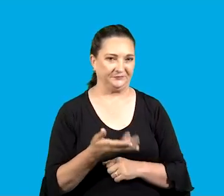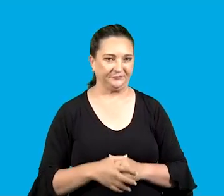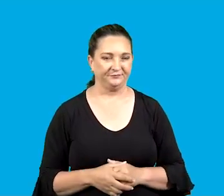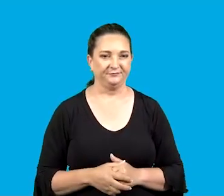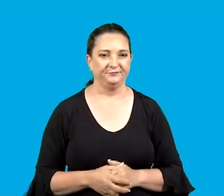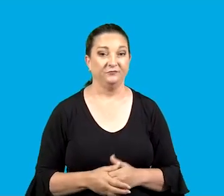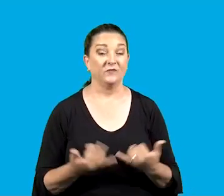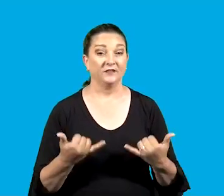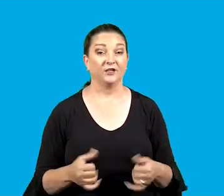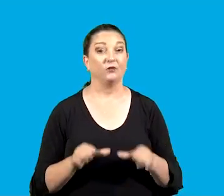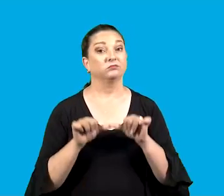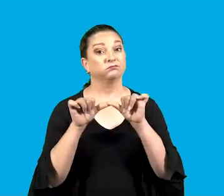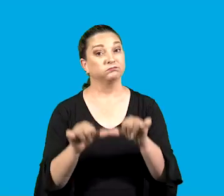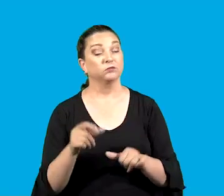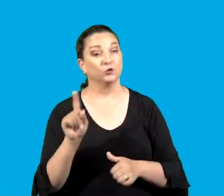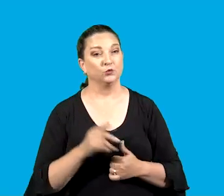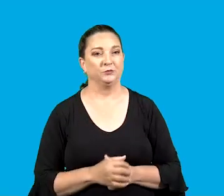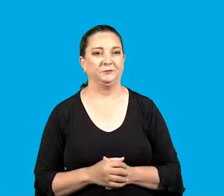Now, the question continues, and it says,